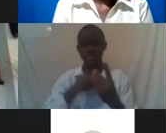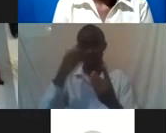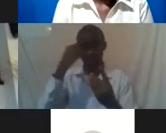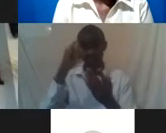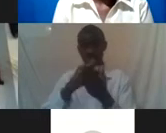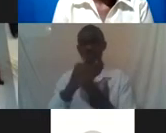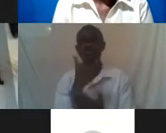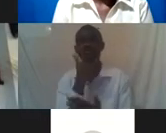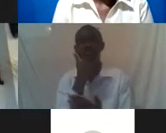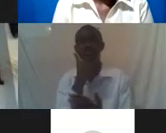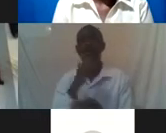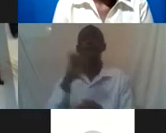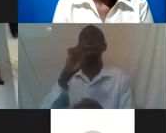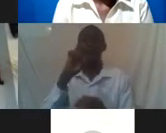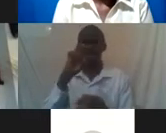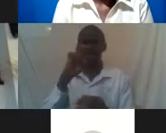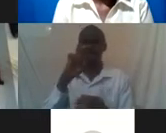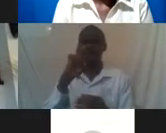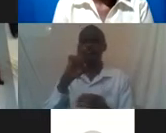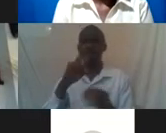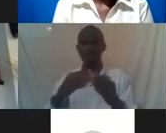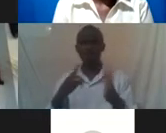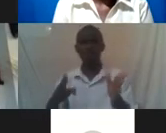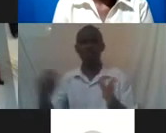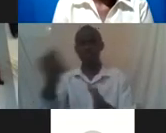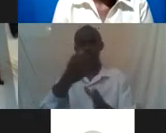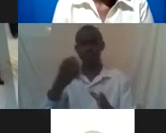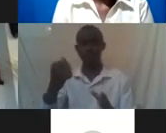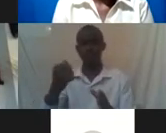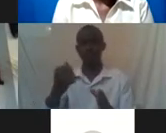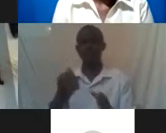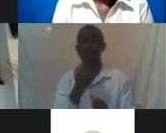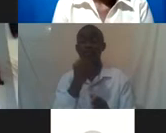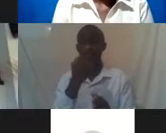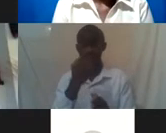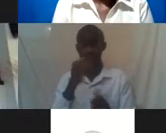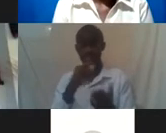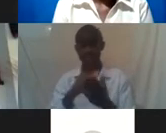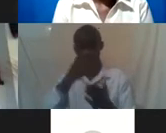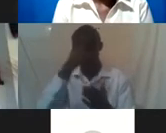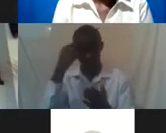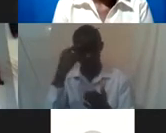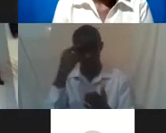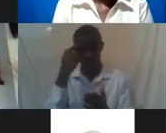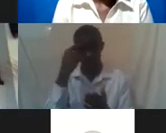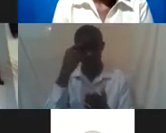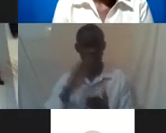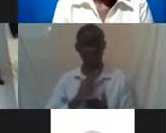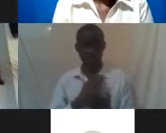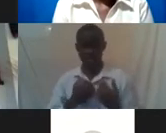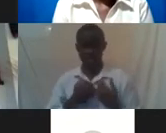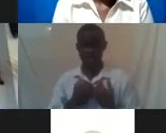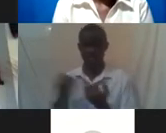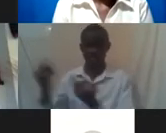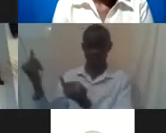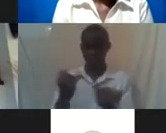be pushed to open the door. And I'm saying this because we have admitted in the introduction that 10 years